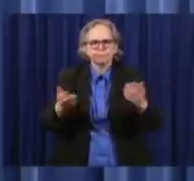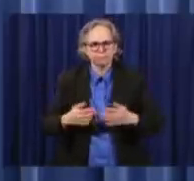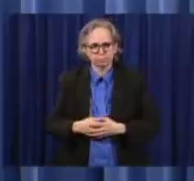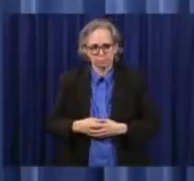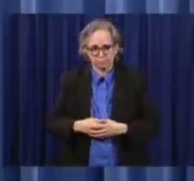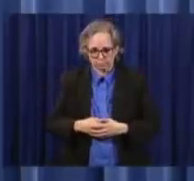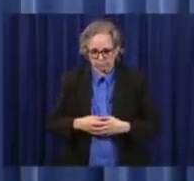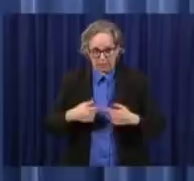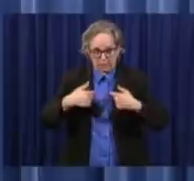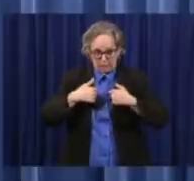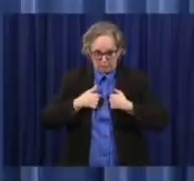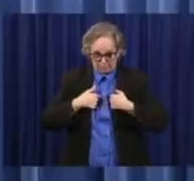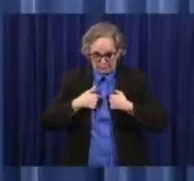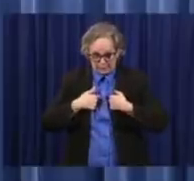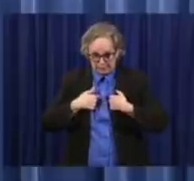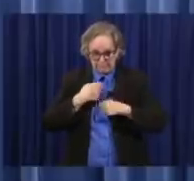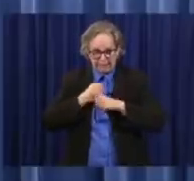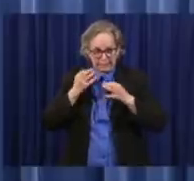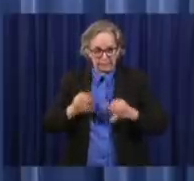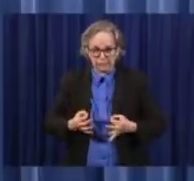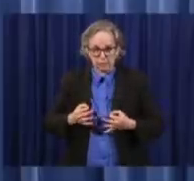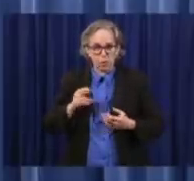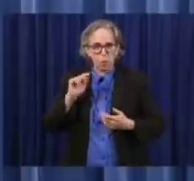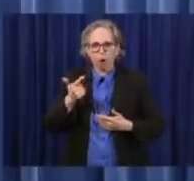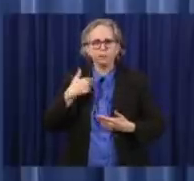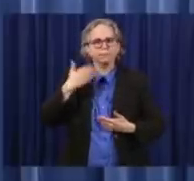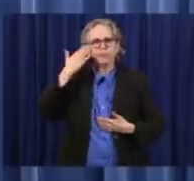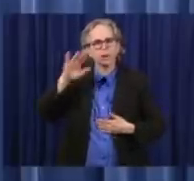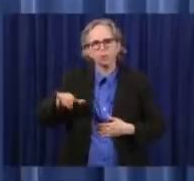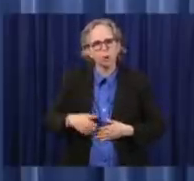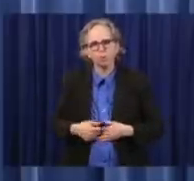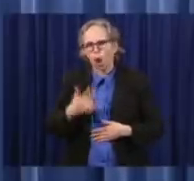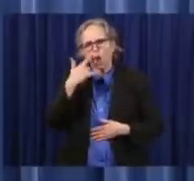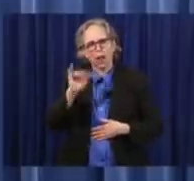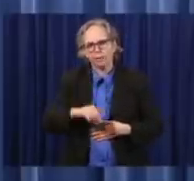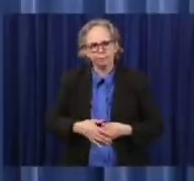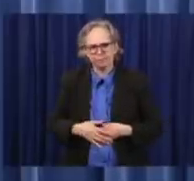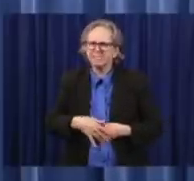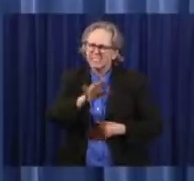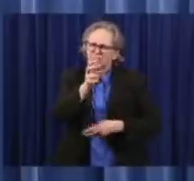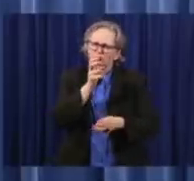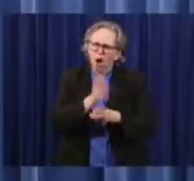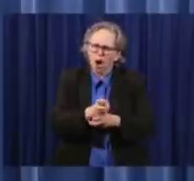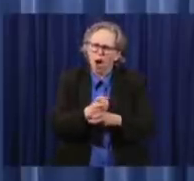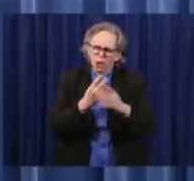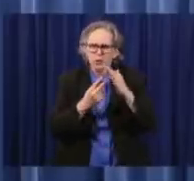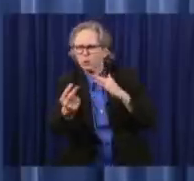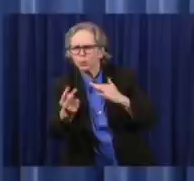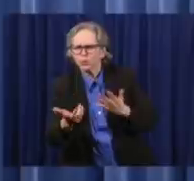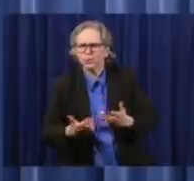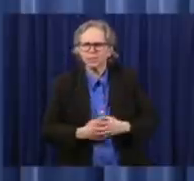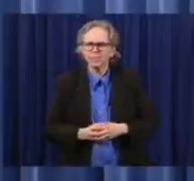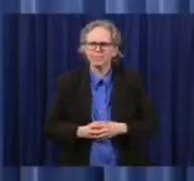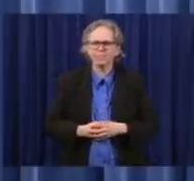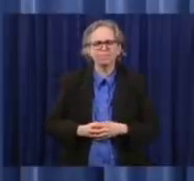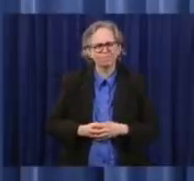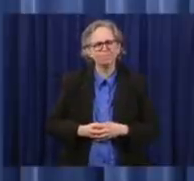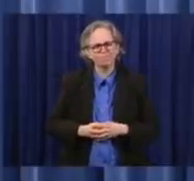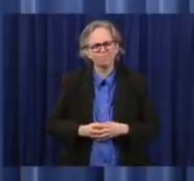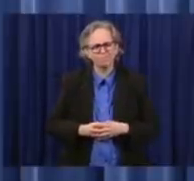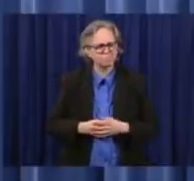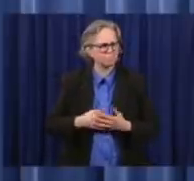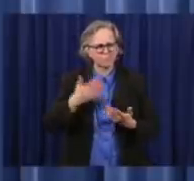August. So I think it's difficult to predict, you know, where we're going to